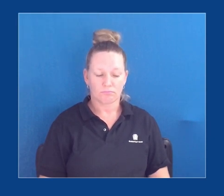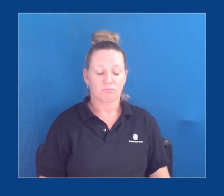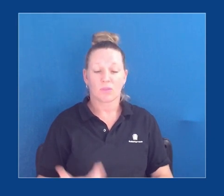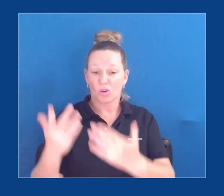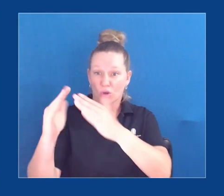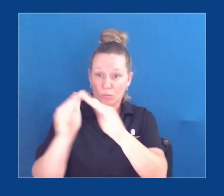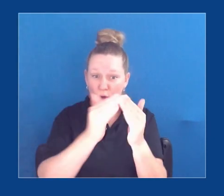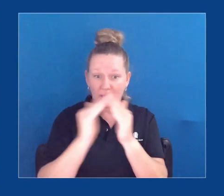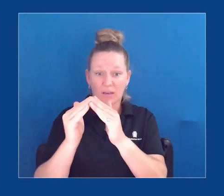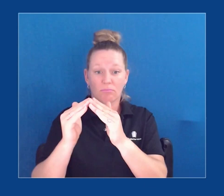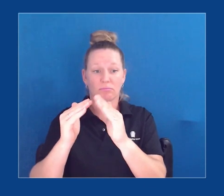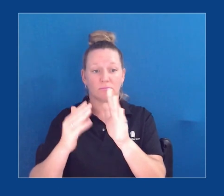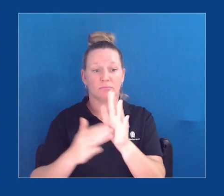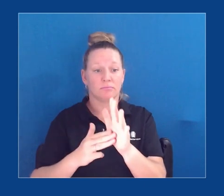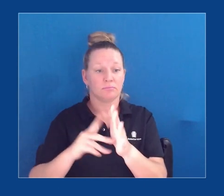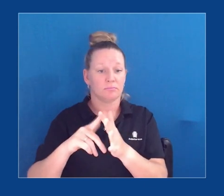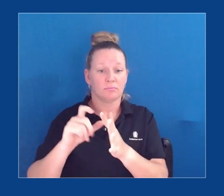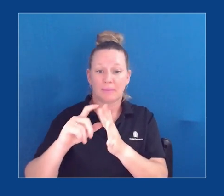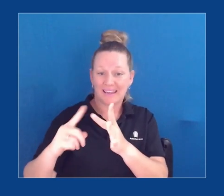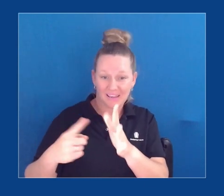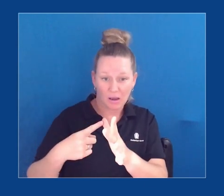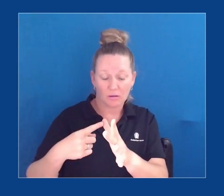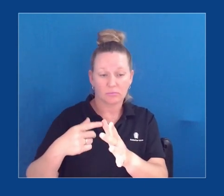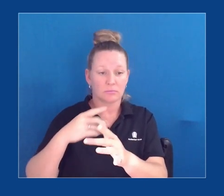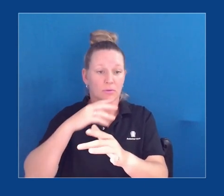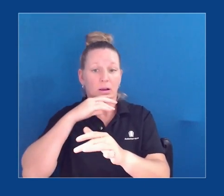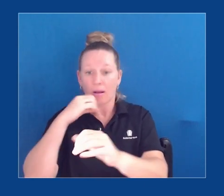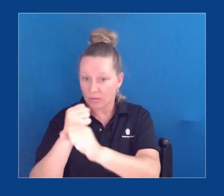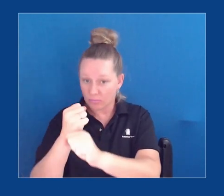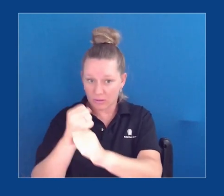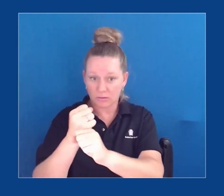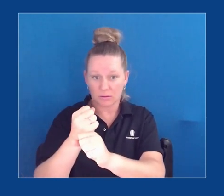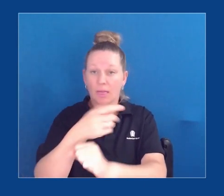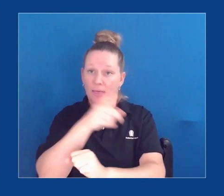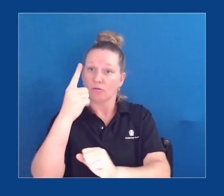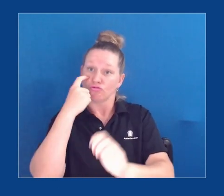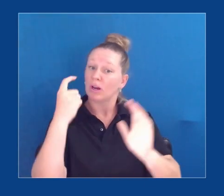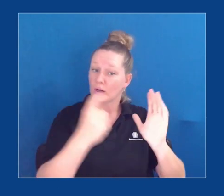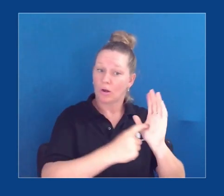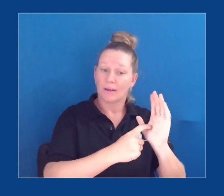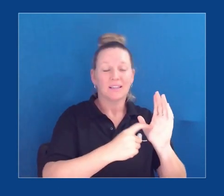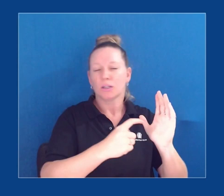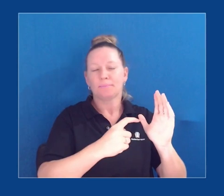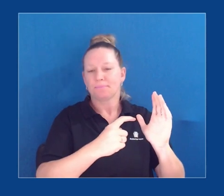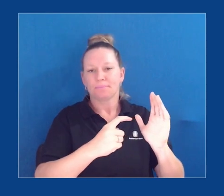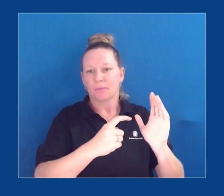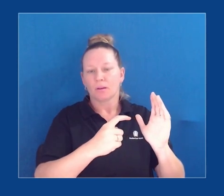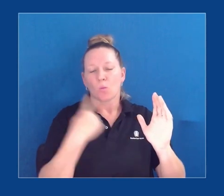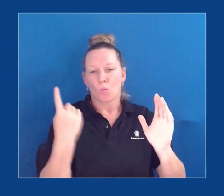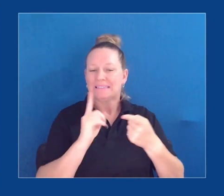and our governmental institutions, not to the extent that we would like, and this is why we're still